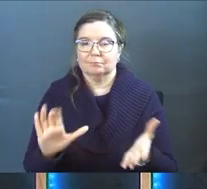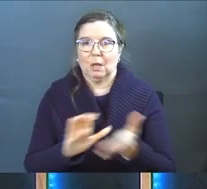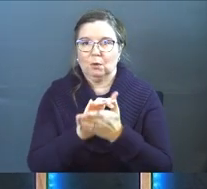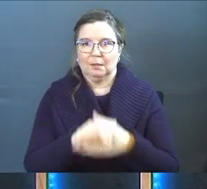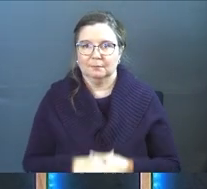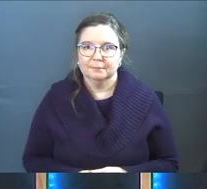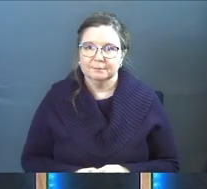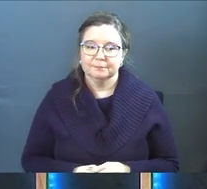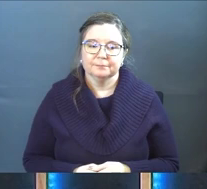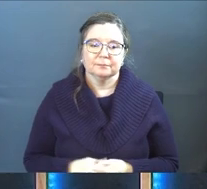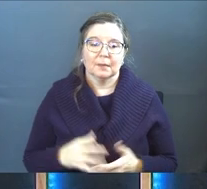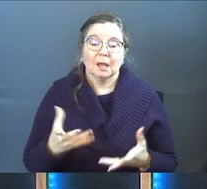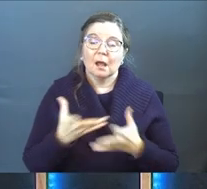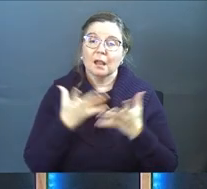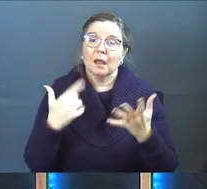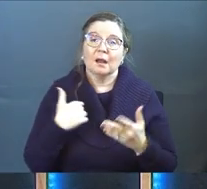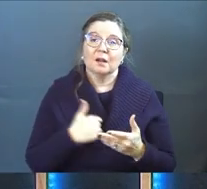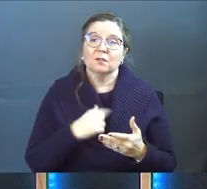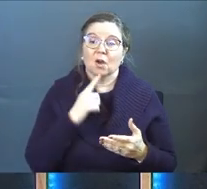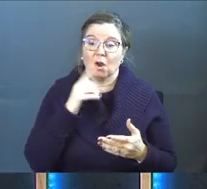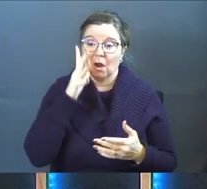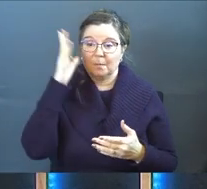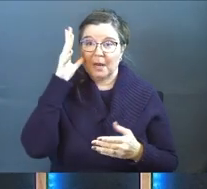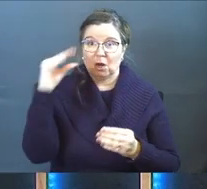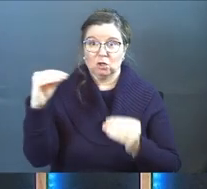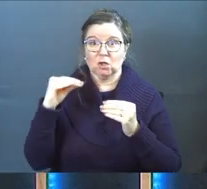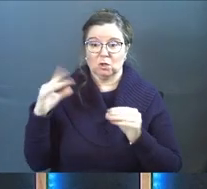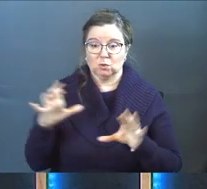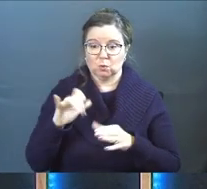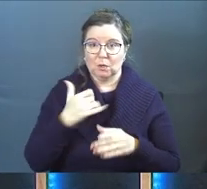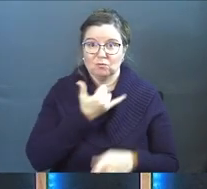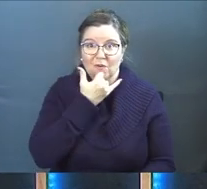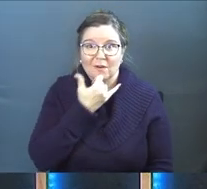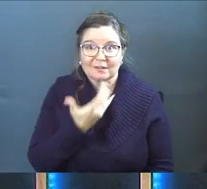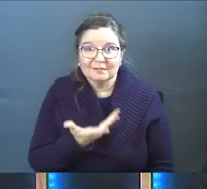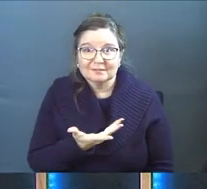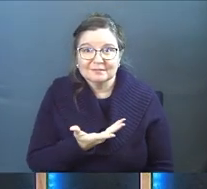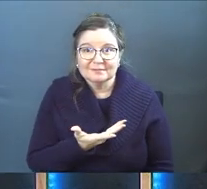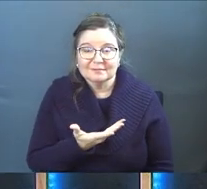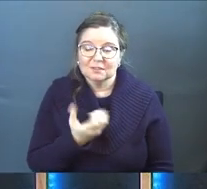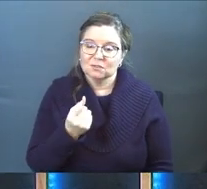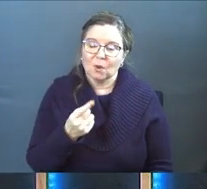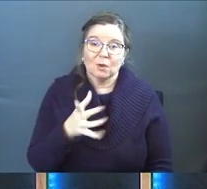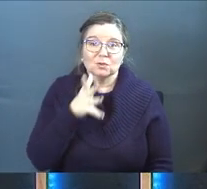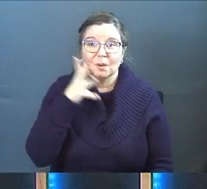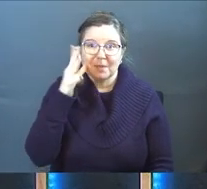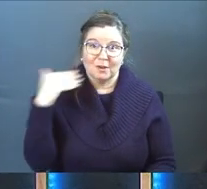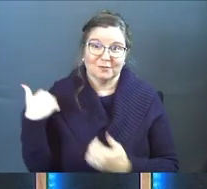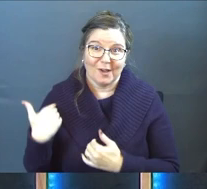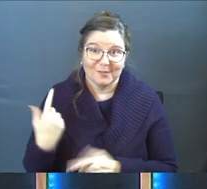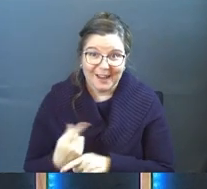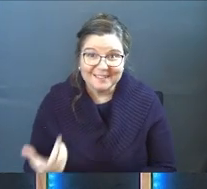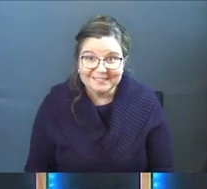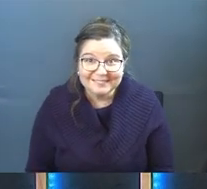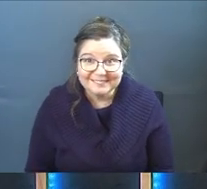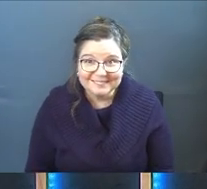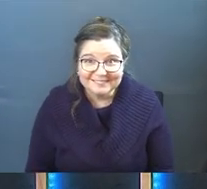married. And a lot of us, our parents taught us to do it wrong. So it's your parents' fault,